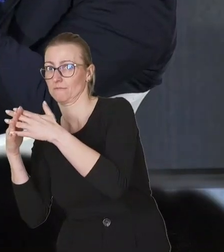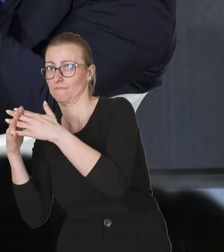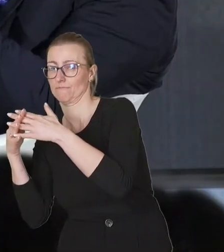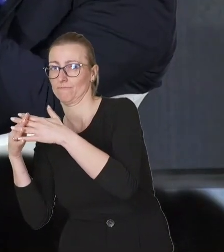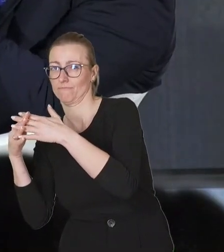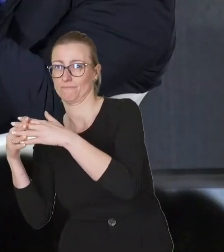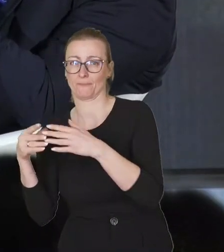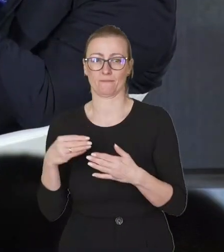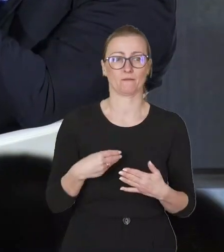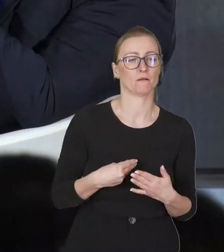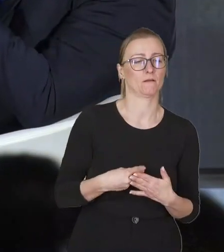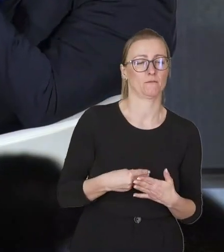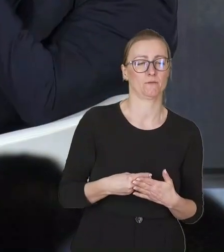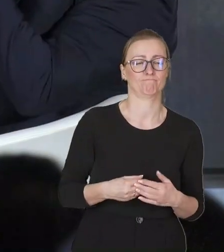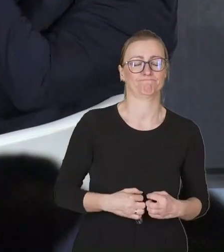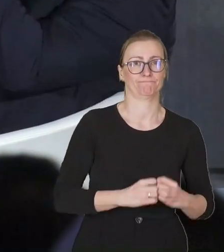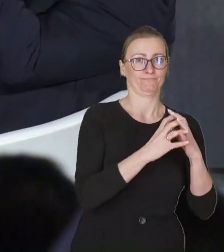the calculations are between